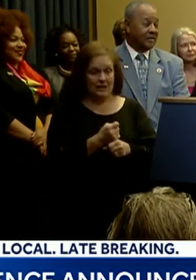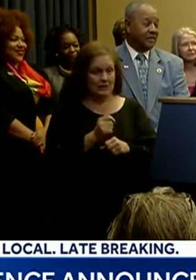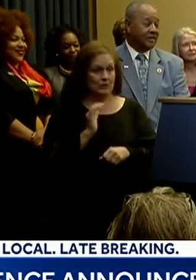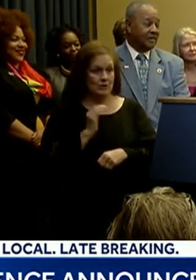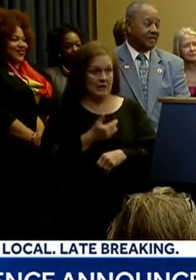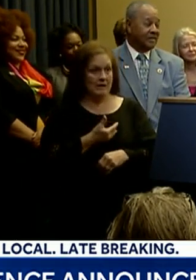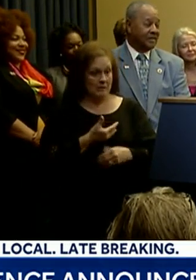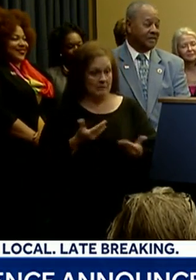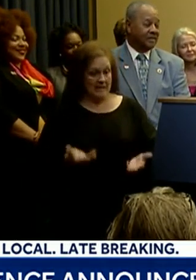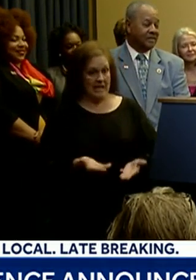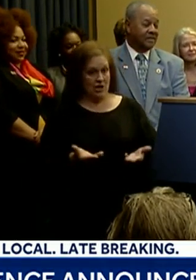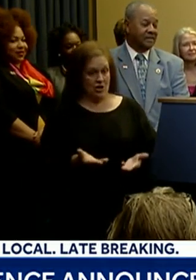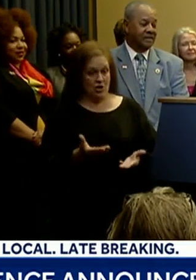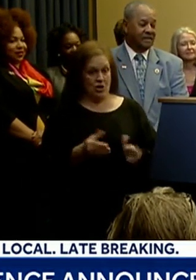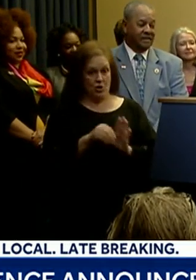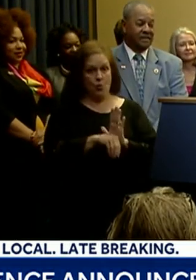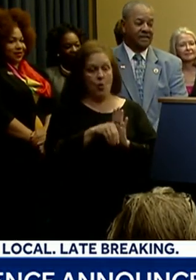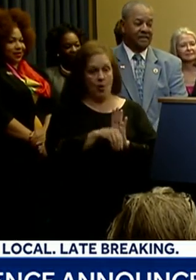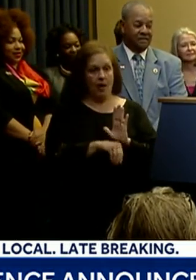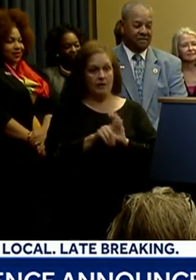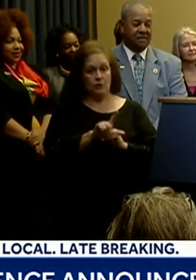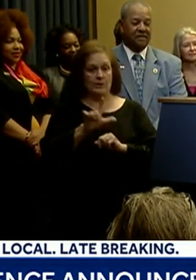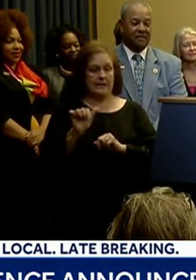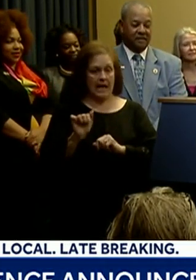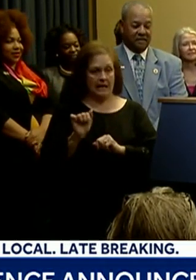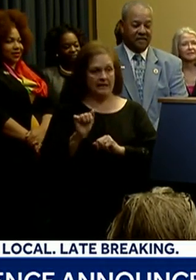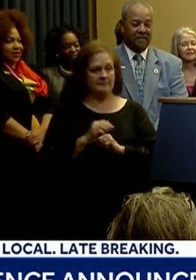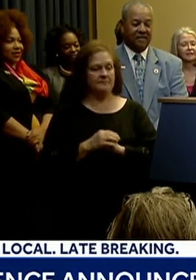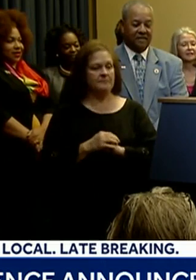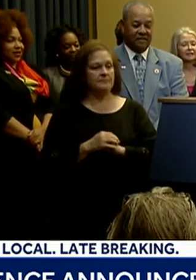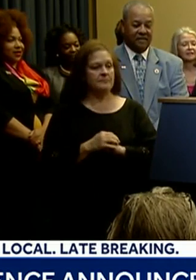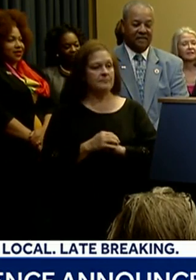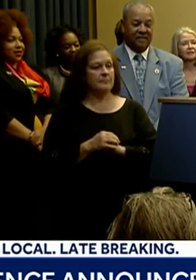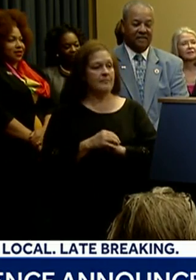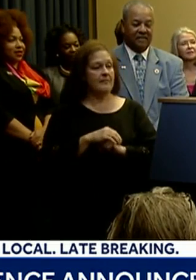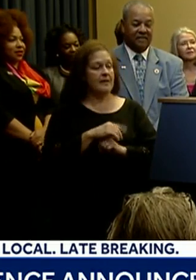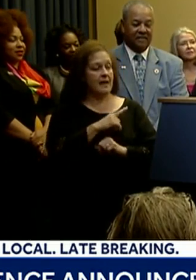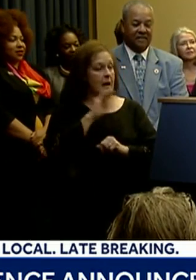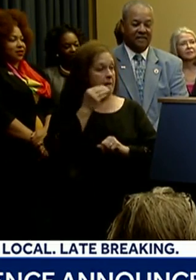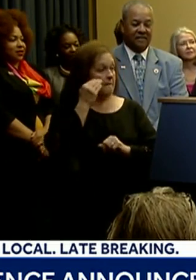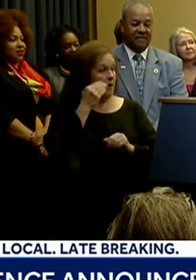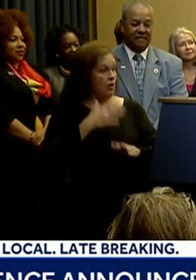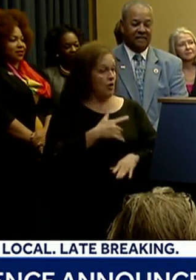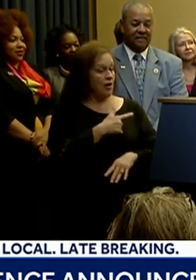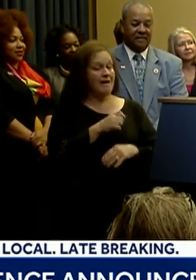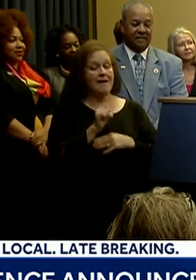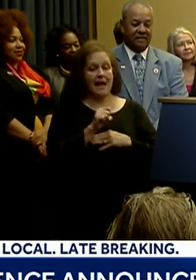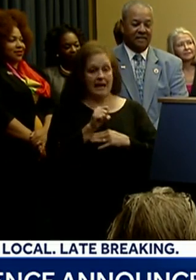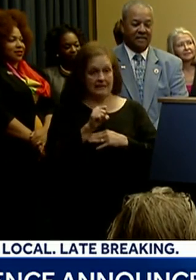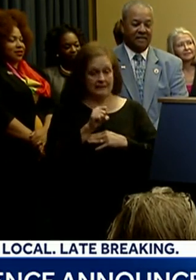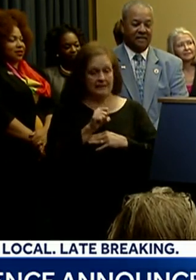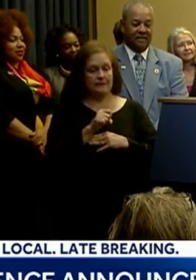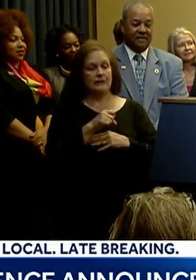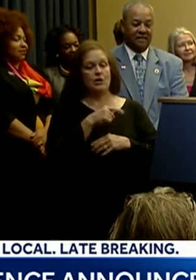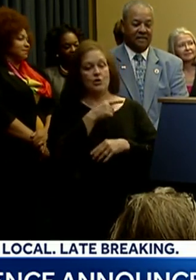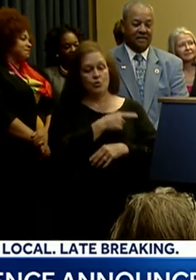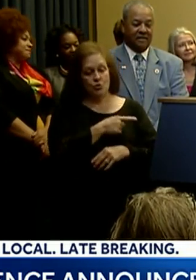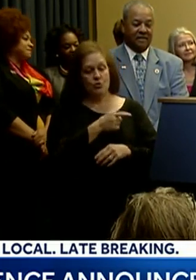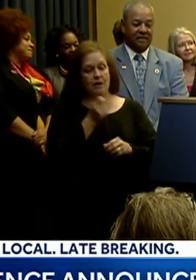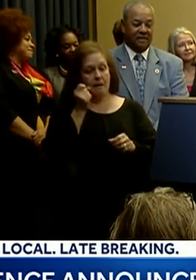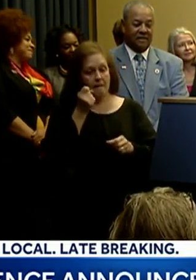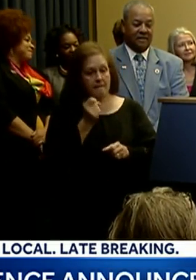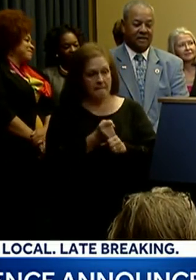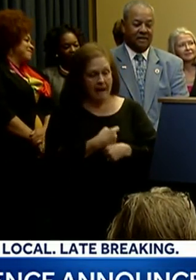our home here in New Orleans, Louisiana. And Mayor Cantrell, yes, you have made